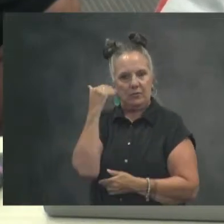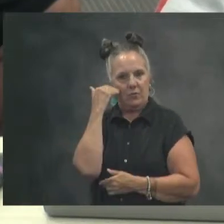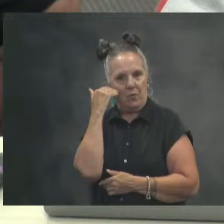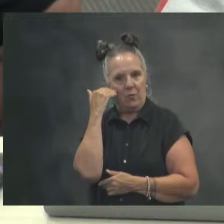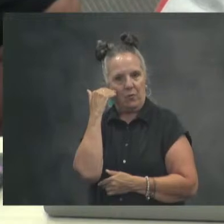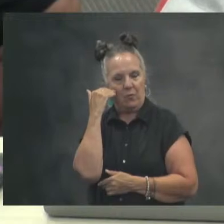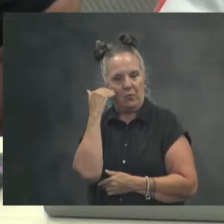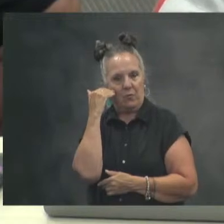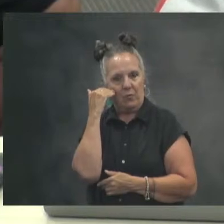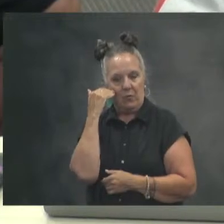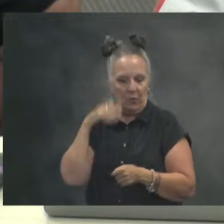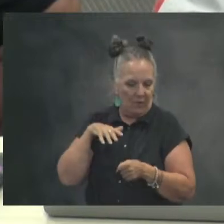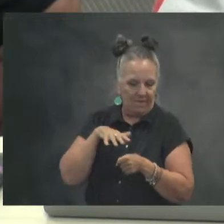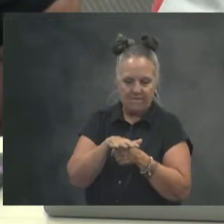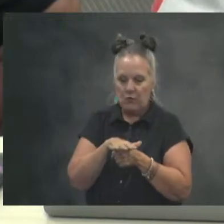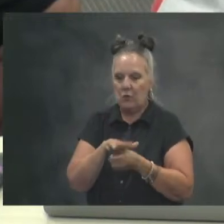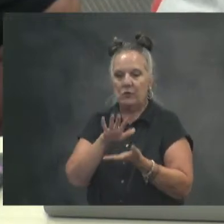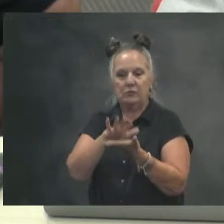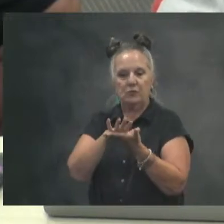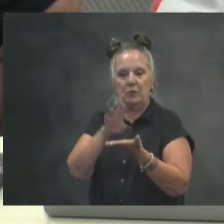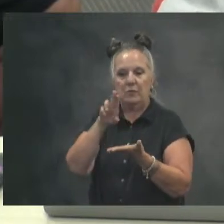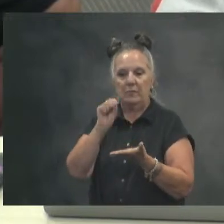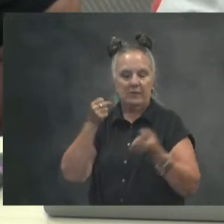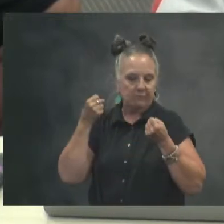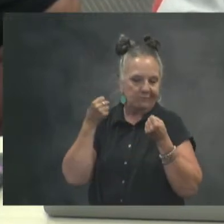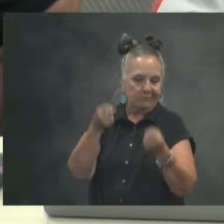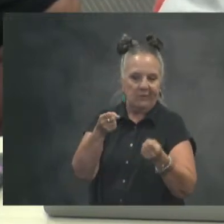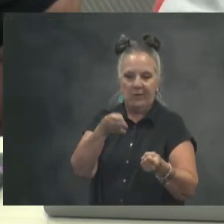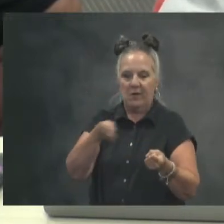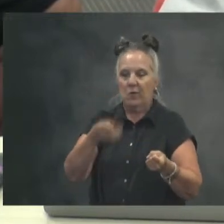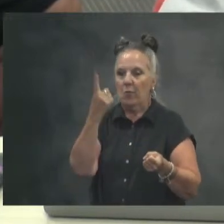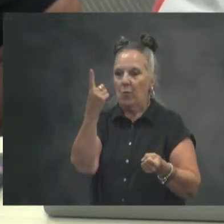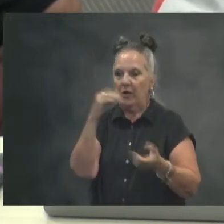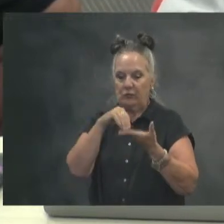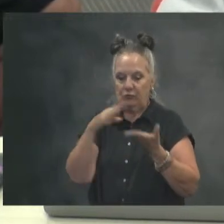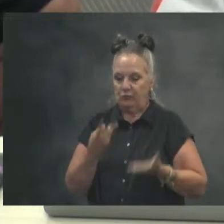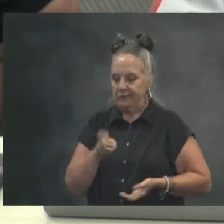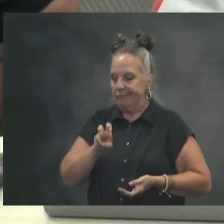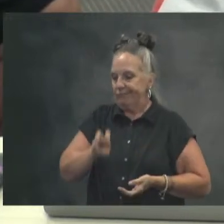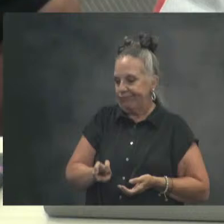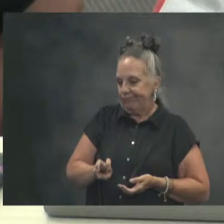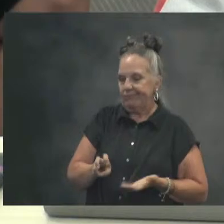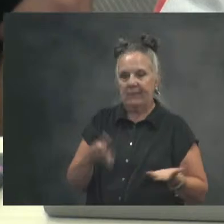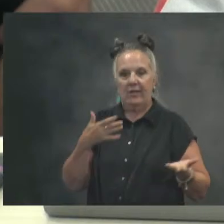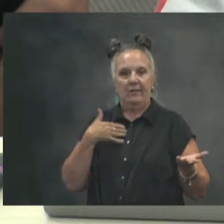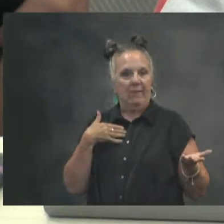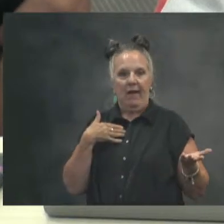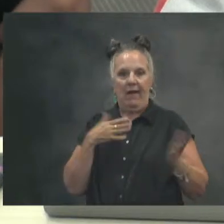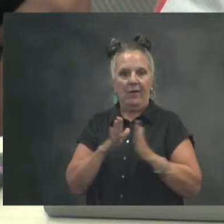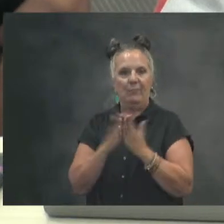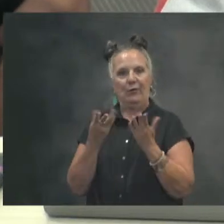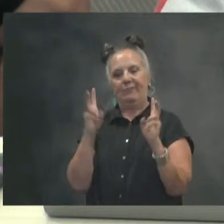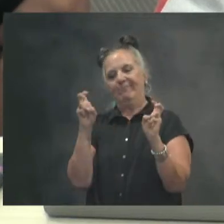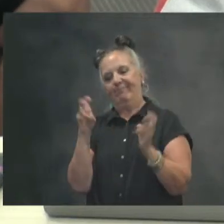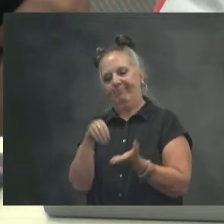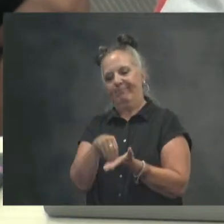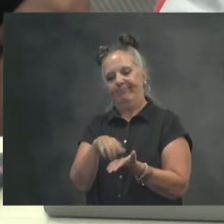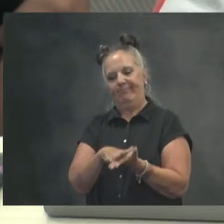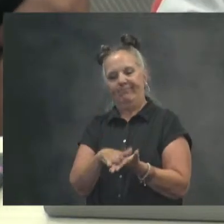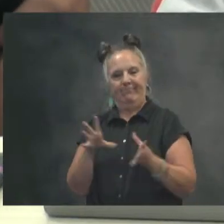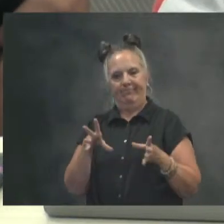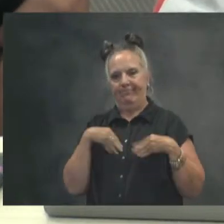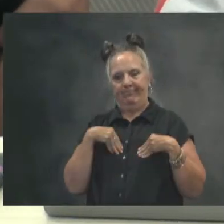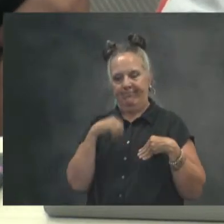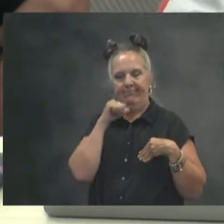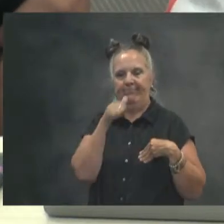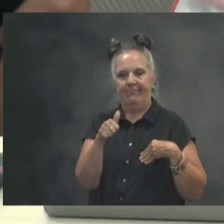about, that a full school bus going to Baltimore with one student on it, in my book, doesn't go. And I'm sure all